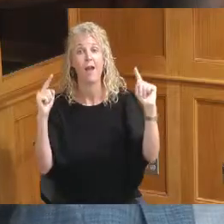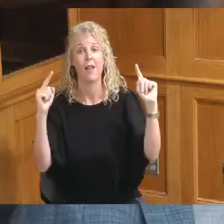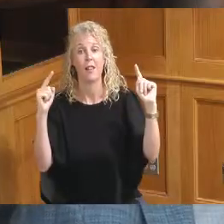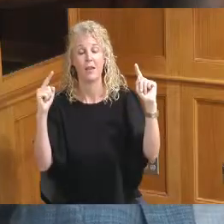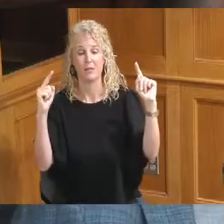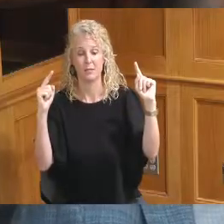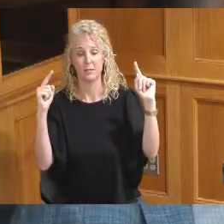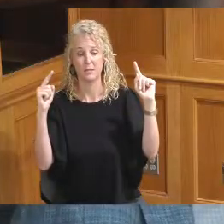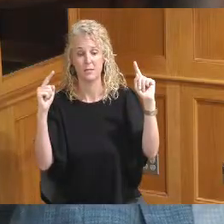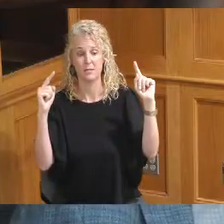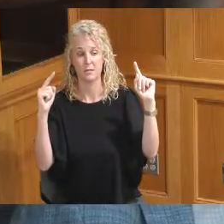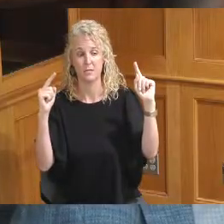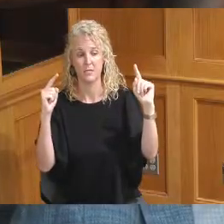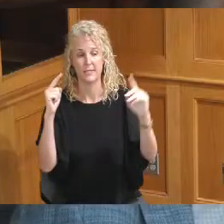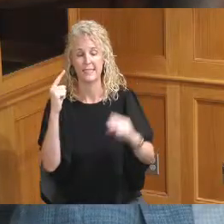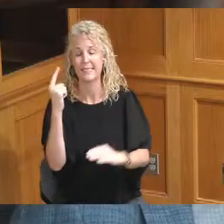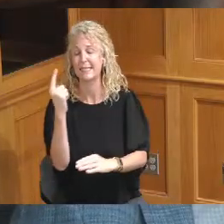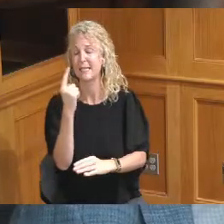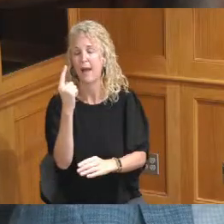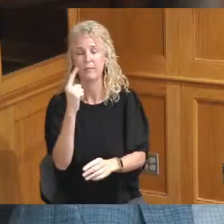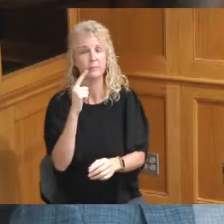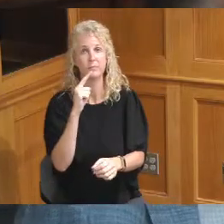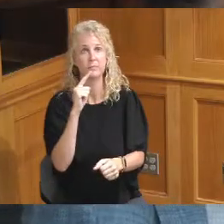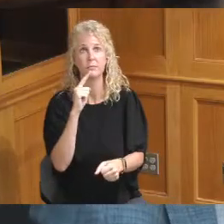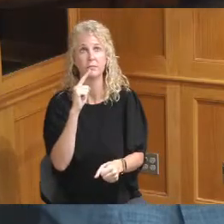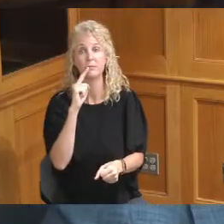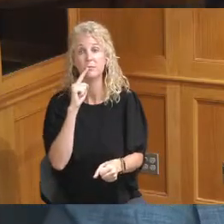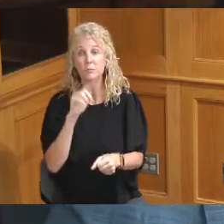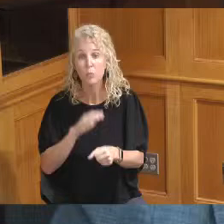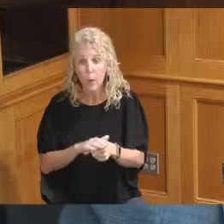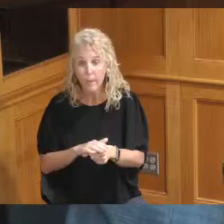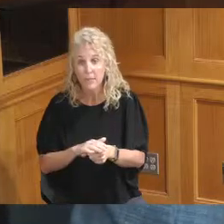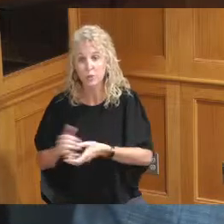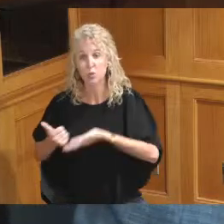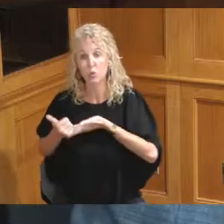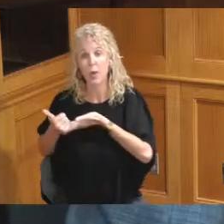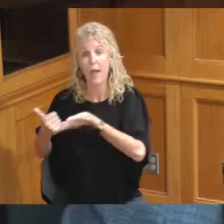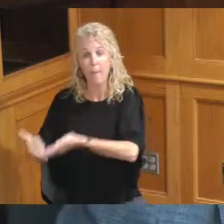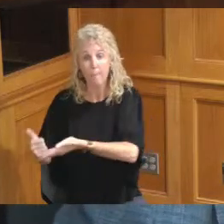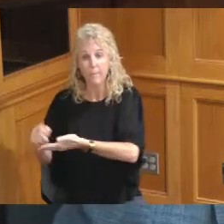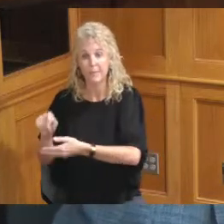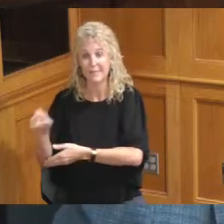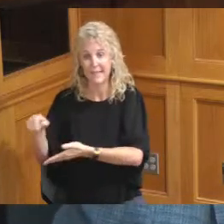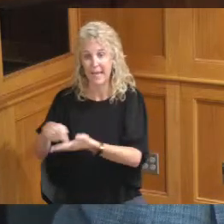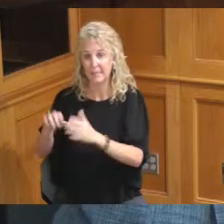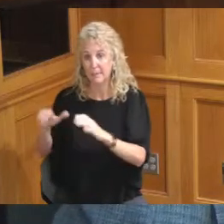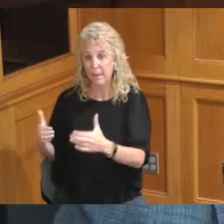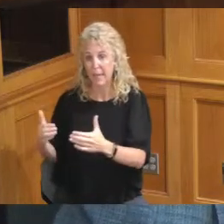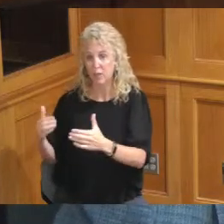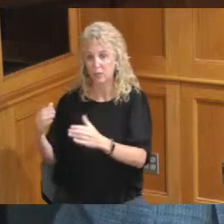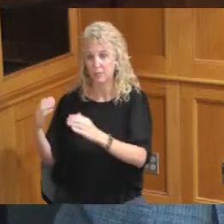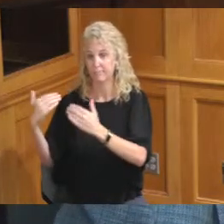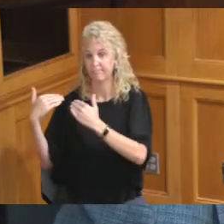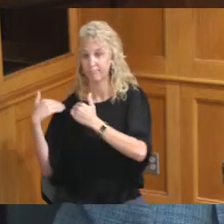sure that there is some guarantee for the taxpayers of Hamilton County, who are